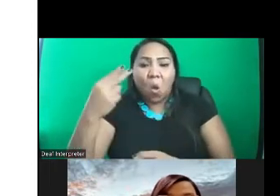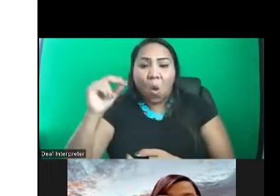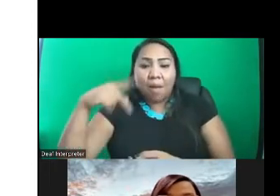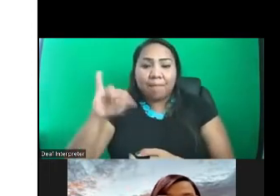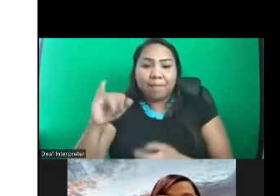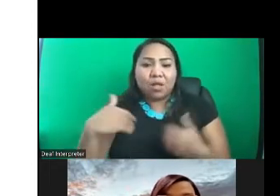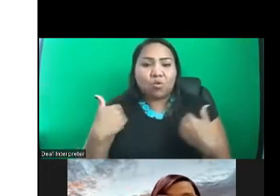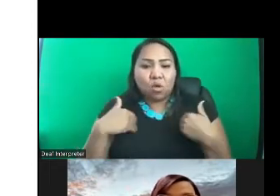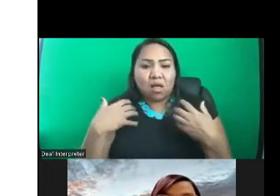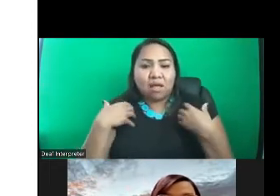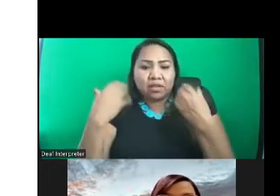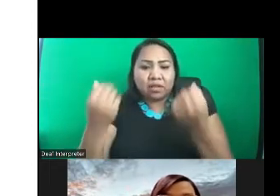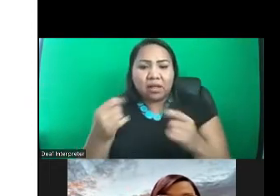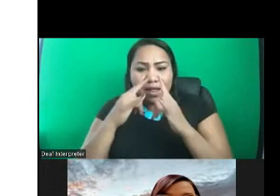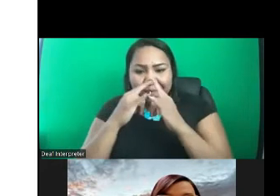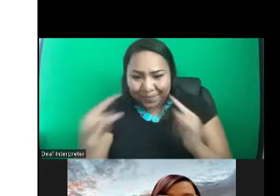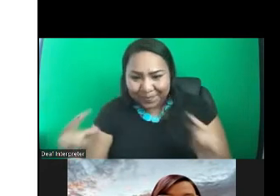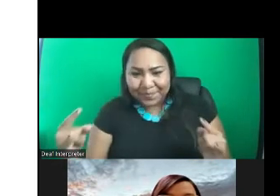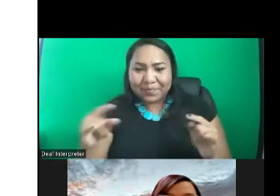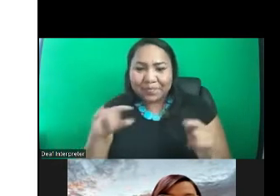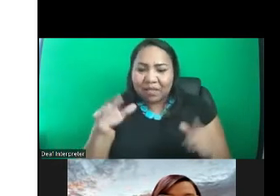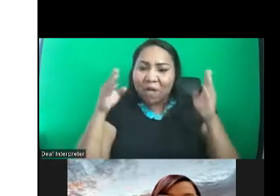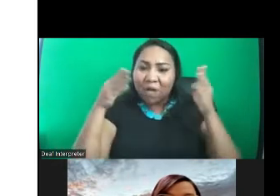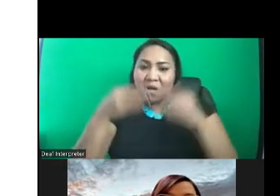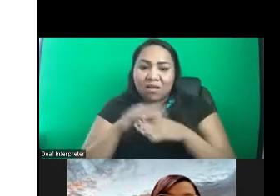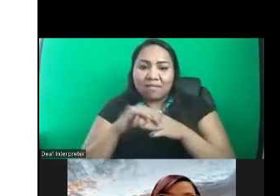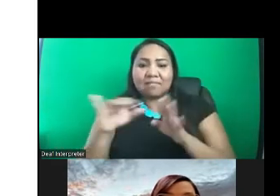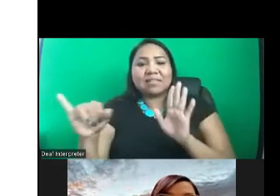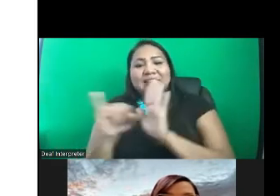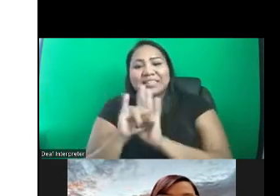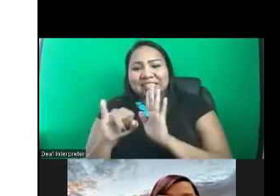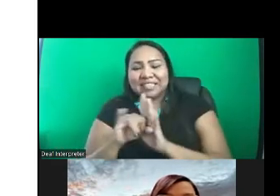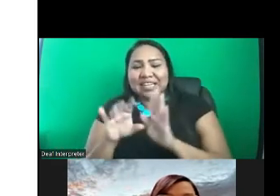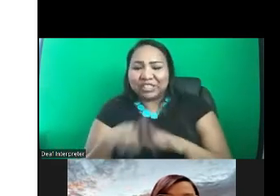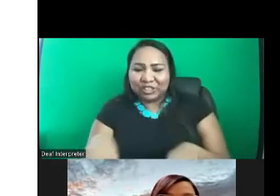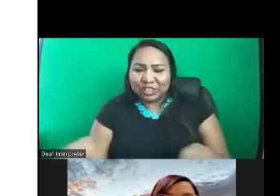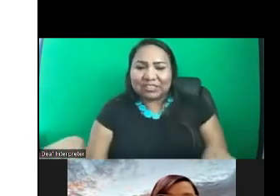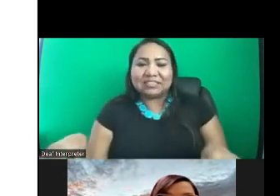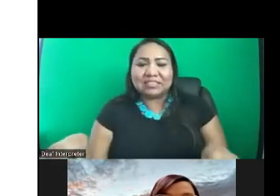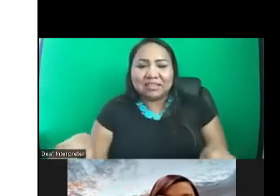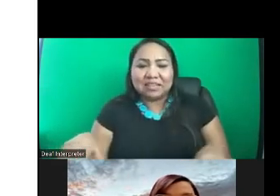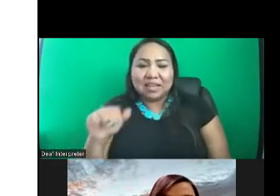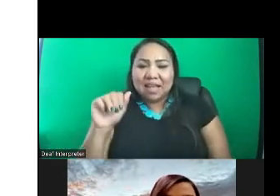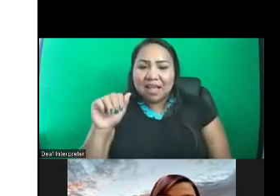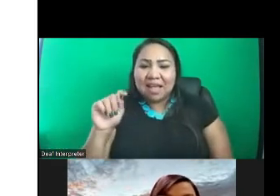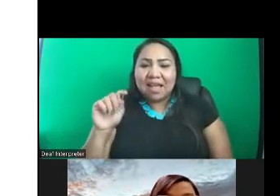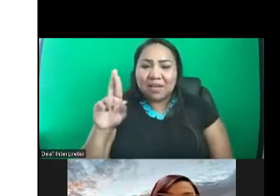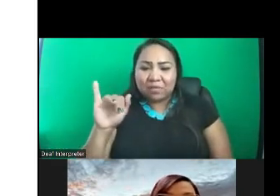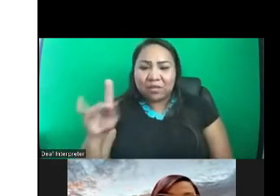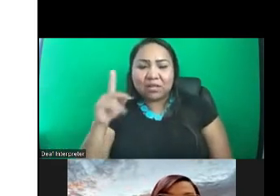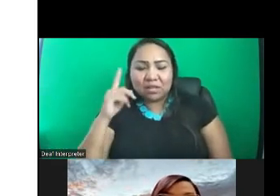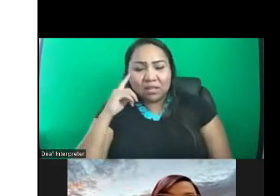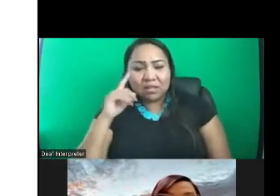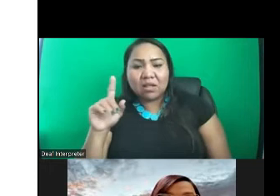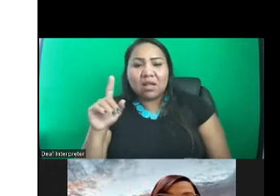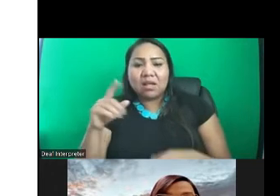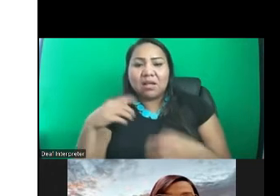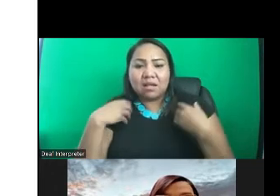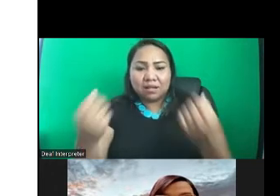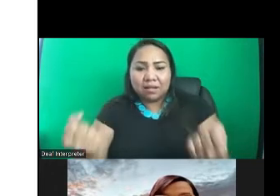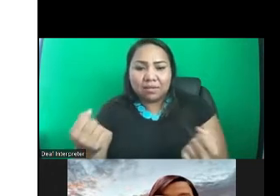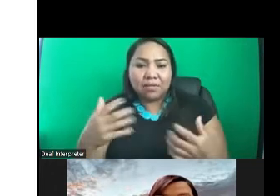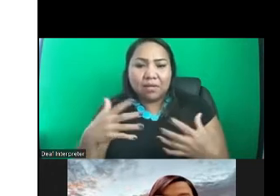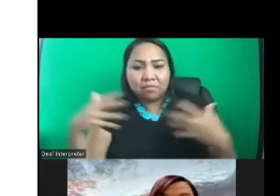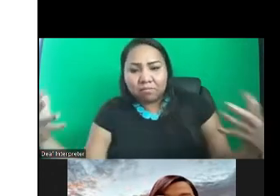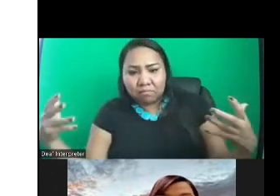was focused on identifying children who were at risk for childhood obesity and diabetes. So we helped